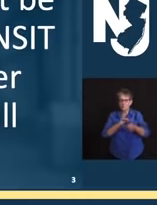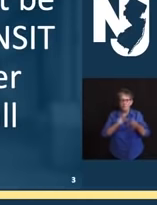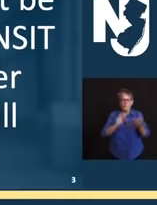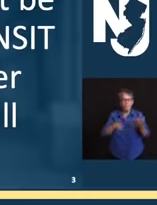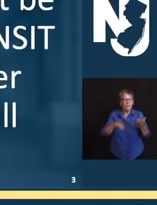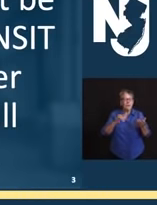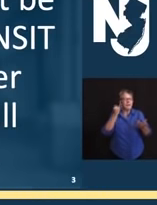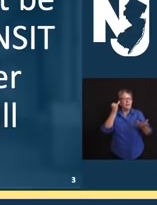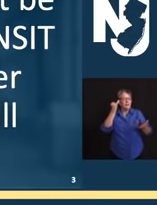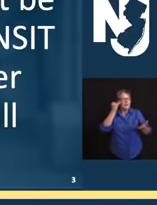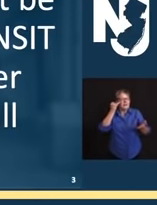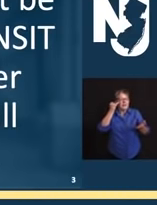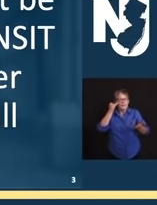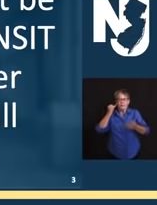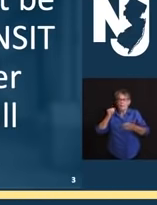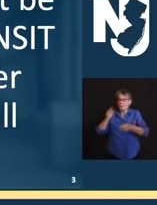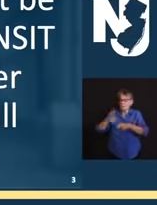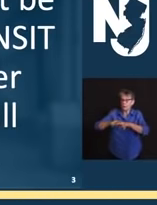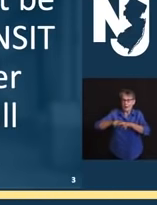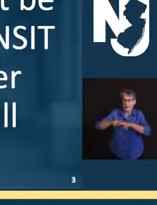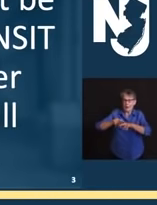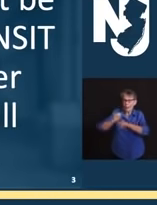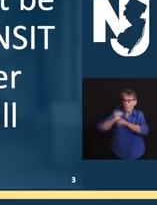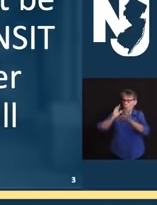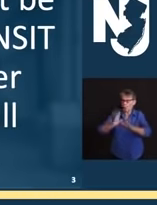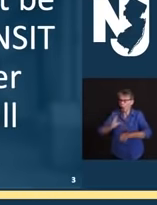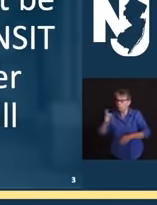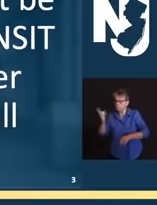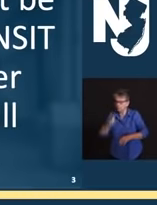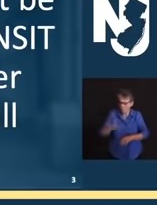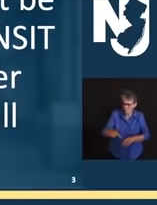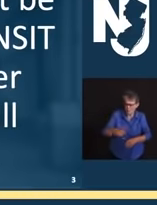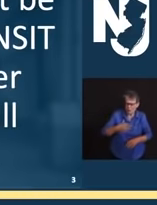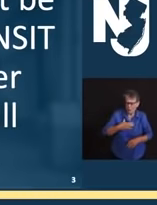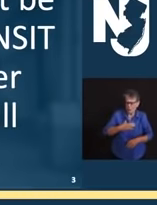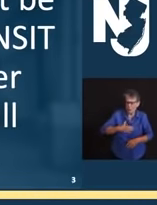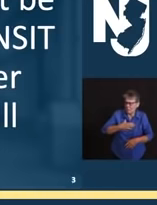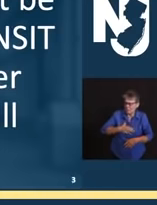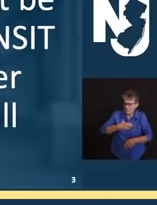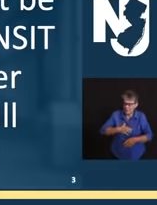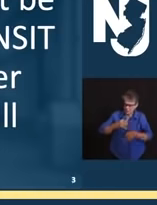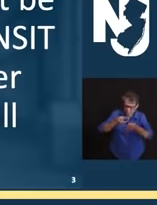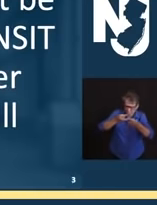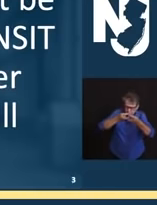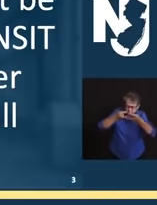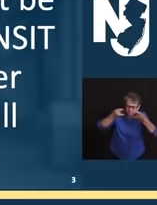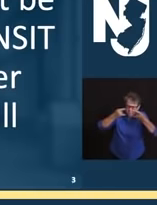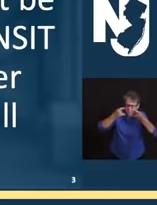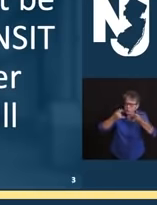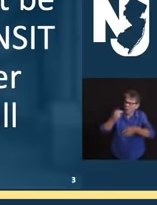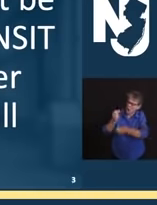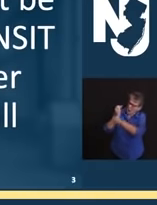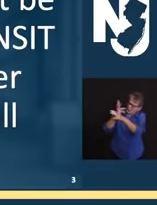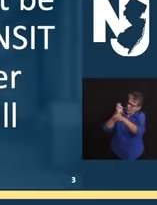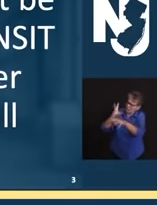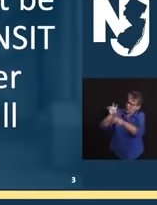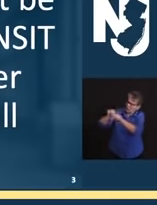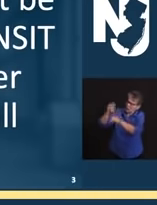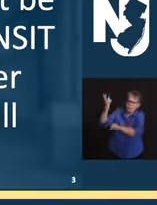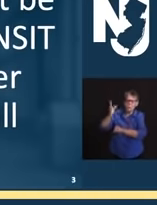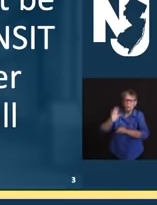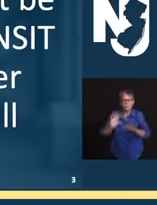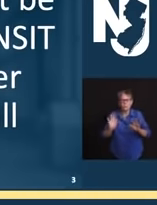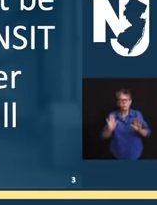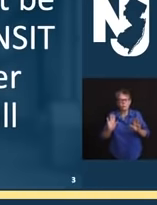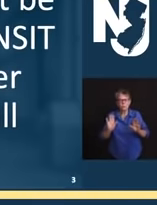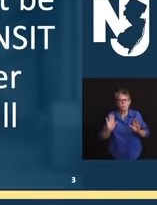be respectful to them and your fellow passengers. I want to stay on this for a second. I don't want folks out there to think that ridership in